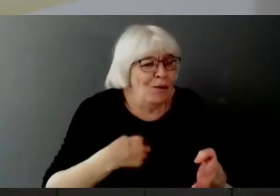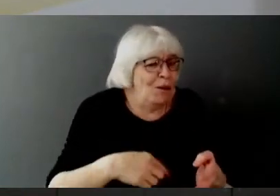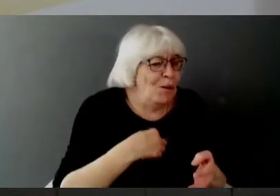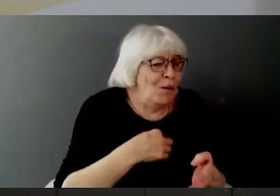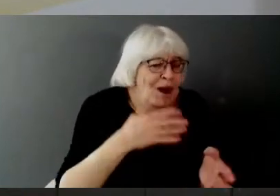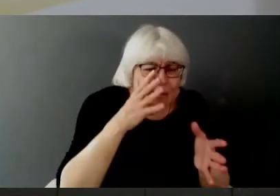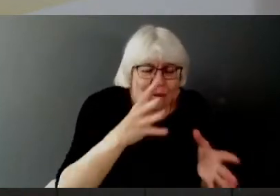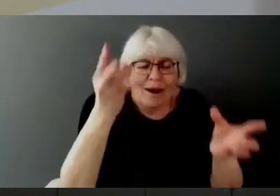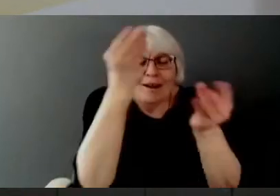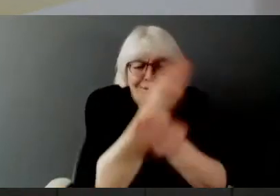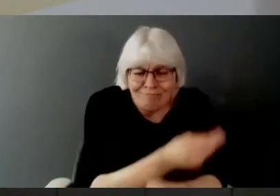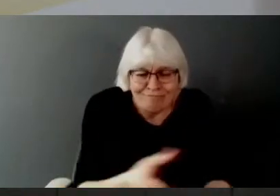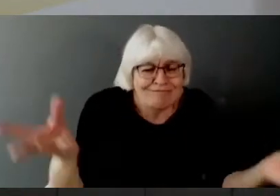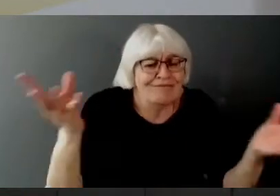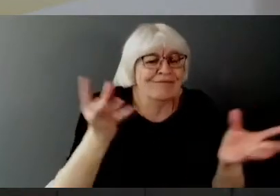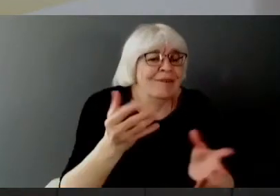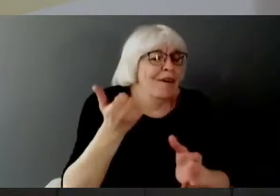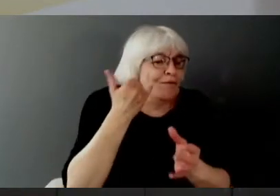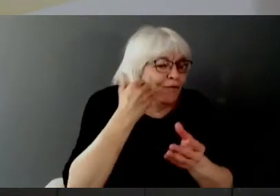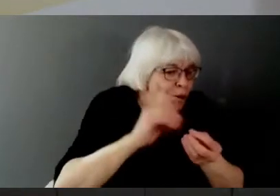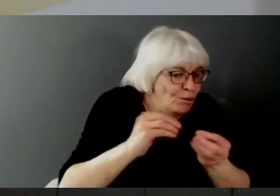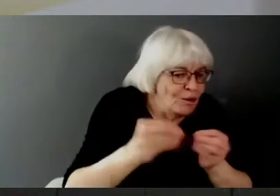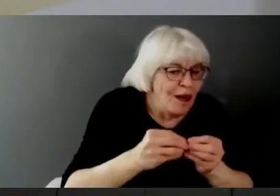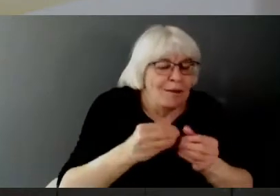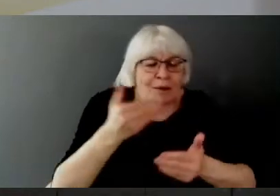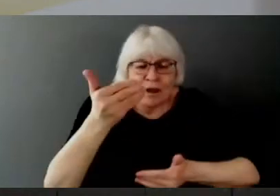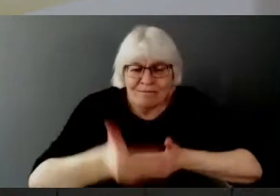and way to book those appointments.